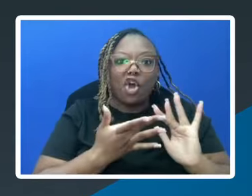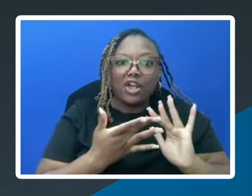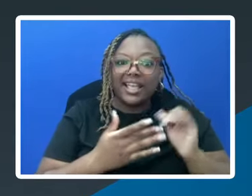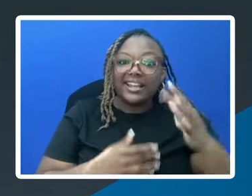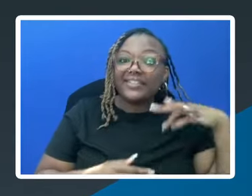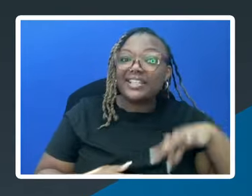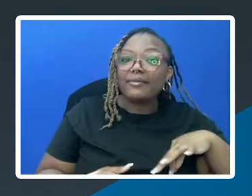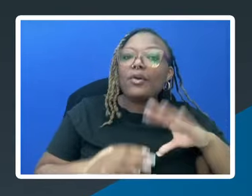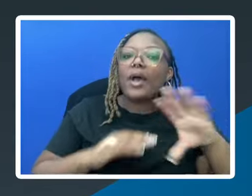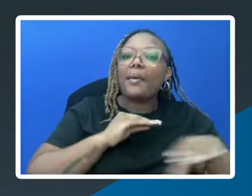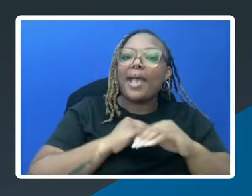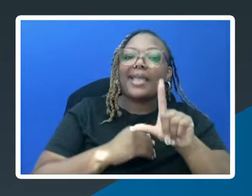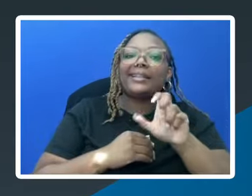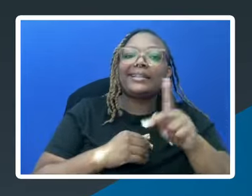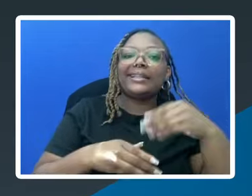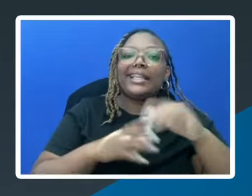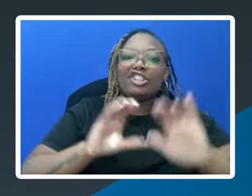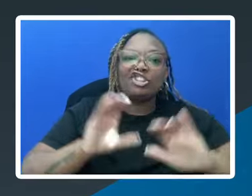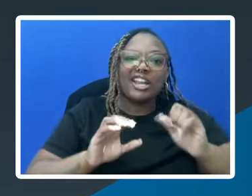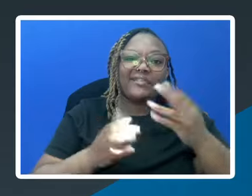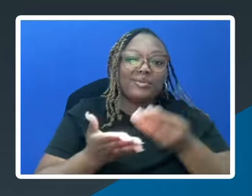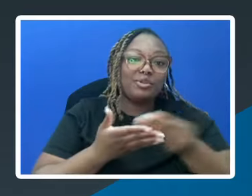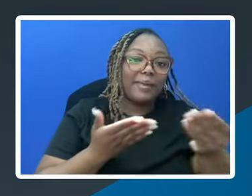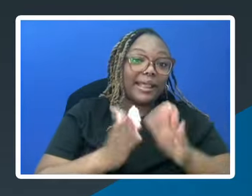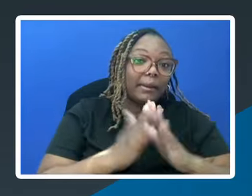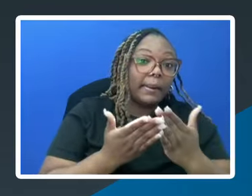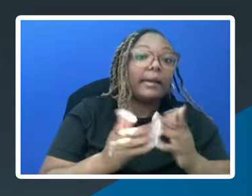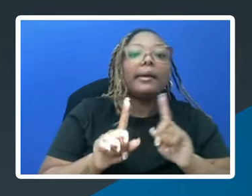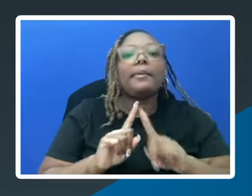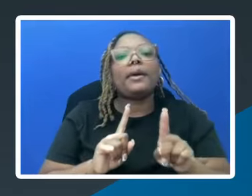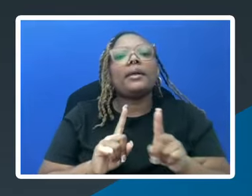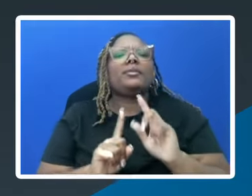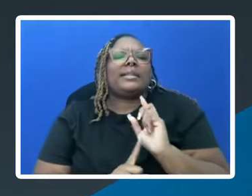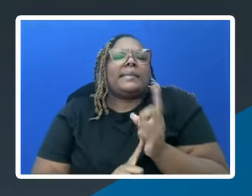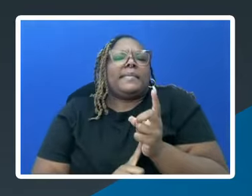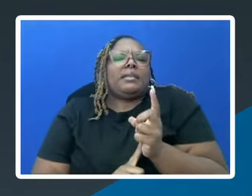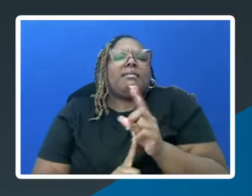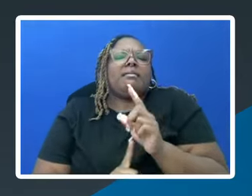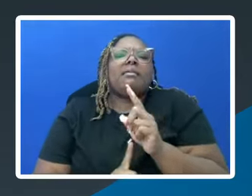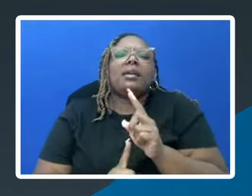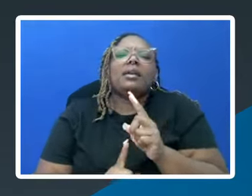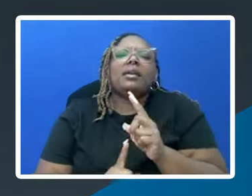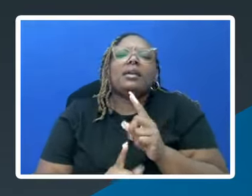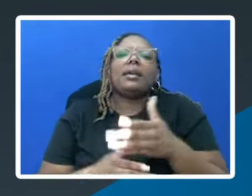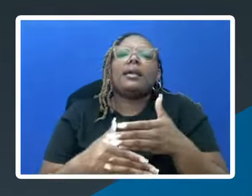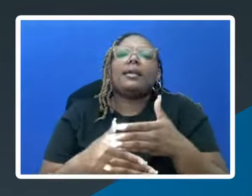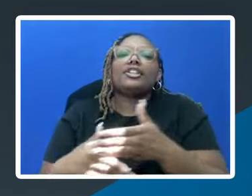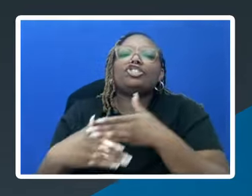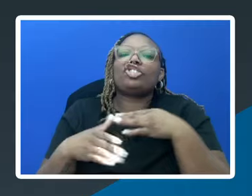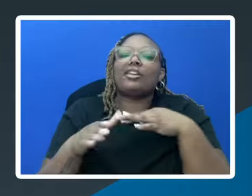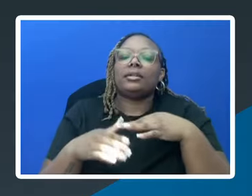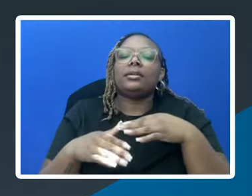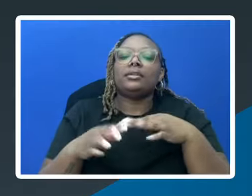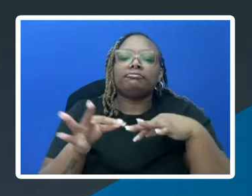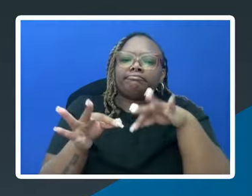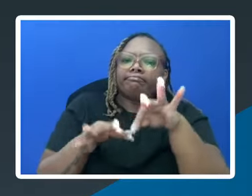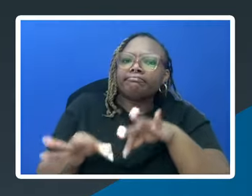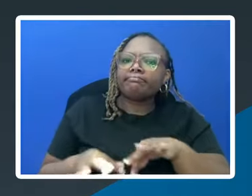if anybody wants to. But what I wanted to do is just take a minute and share a little bit about some of